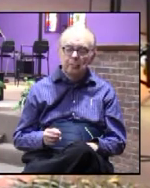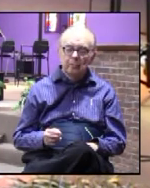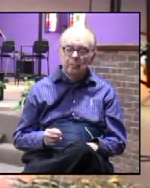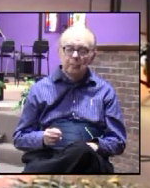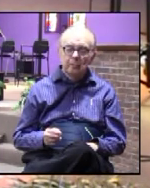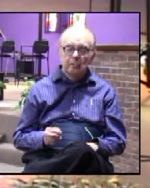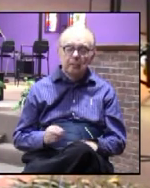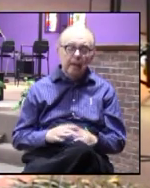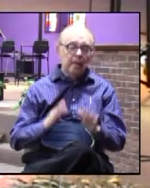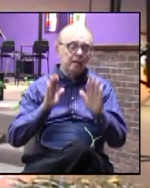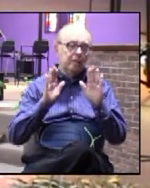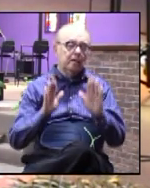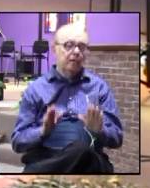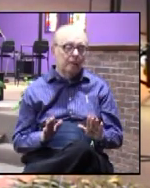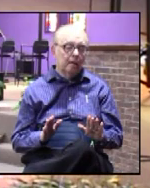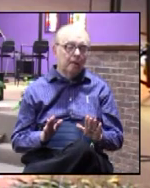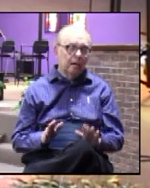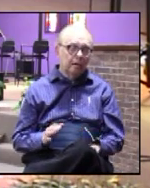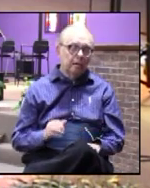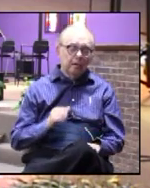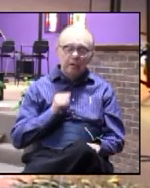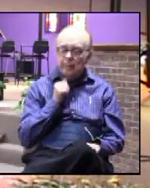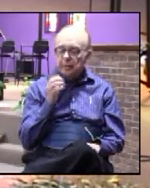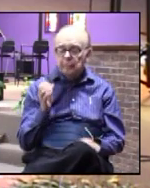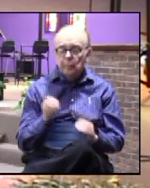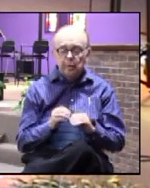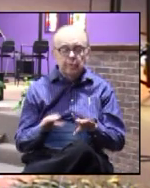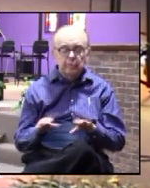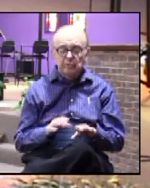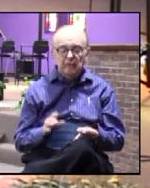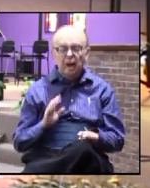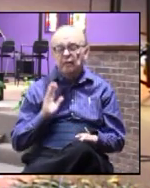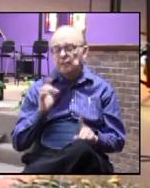This Sunday, it's cool. I don't have anything else to do, so I'll just come.